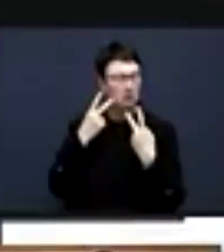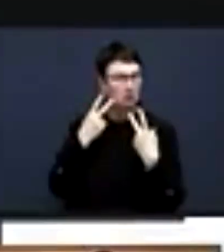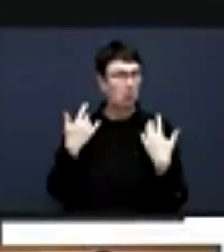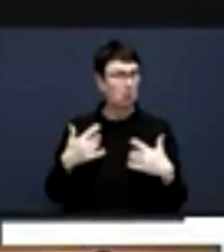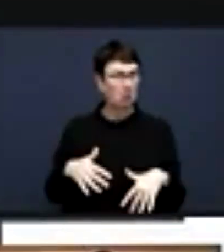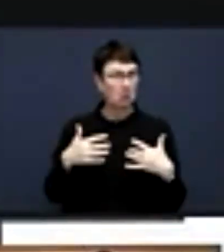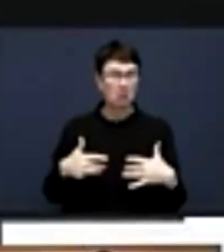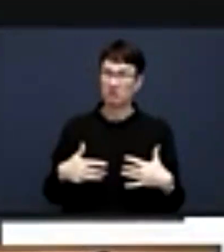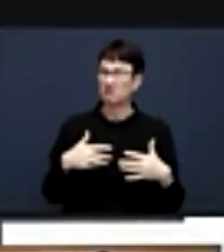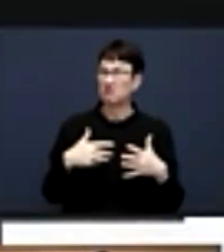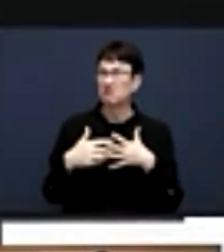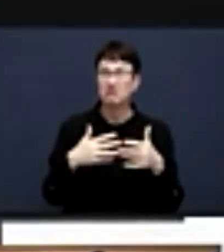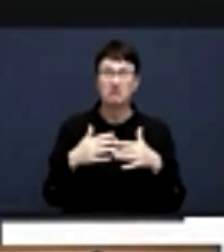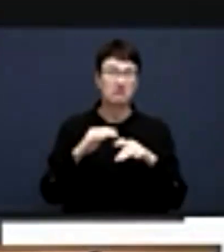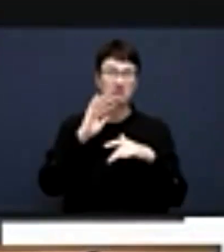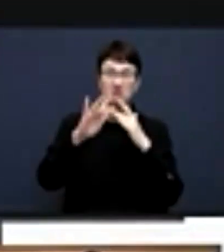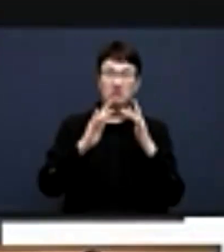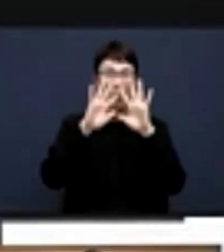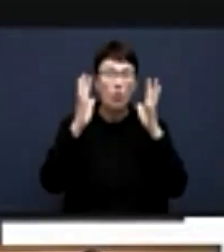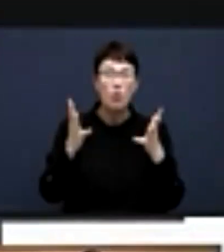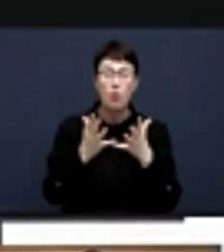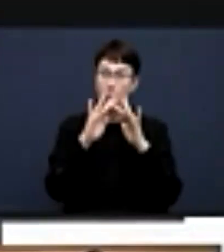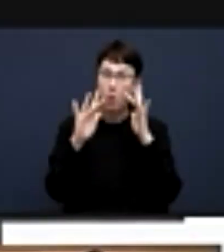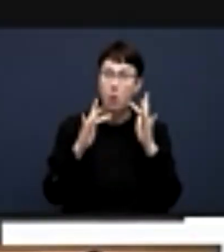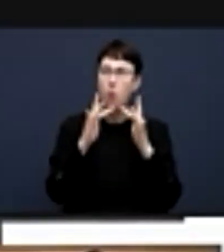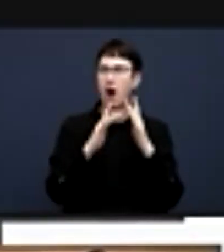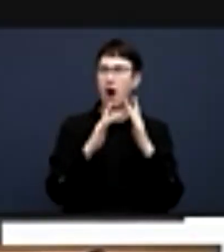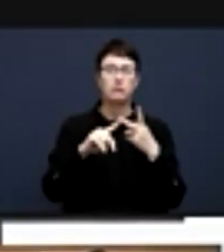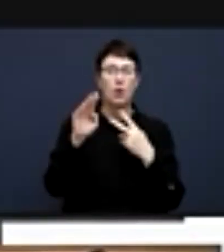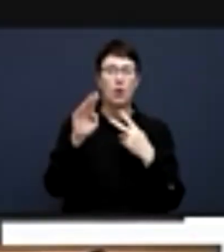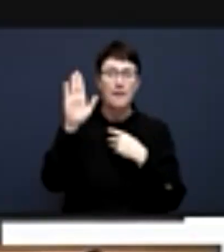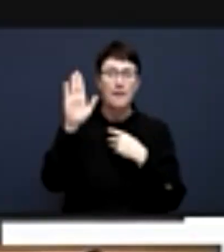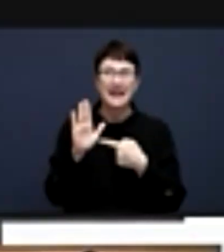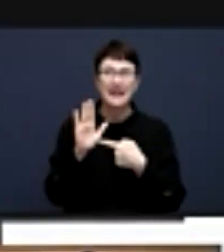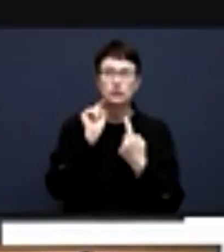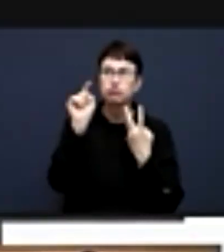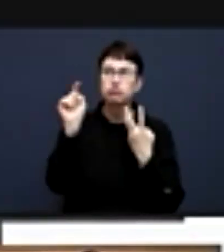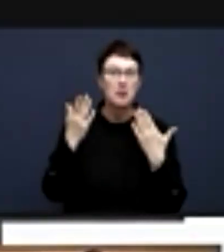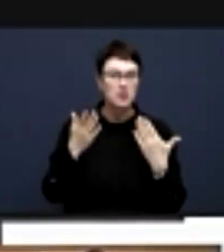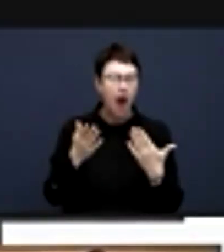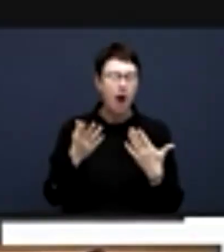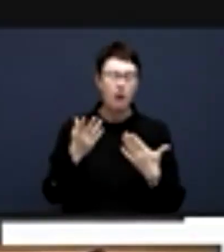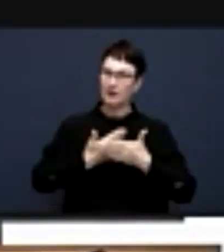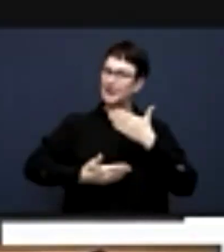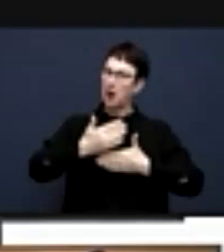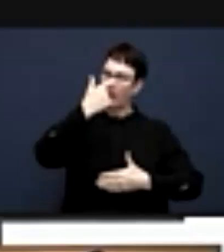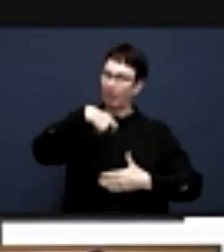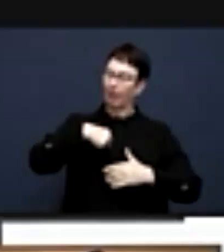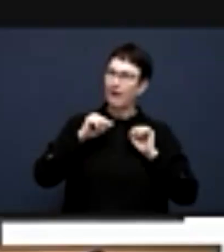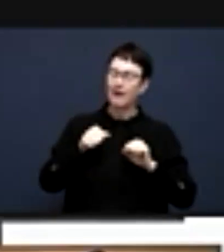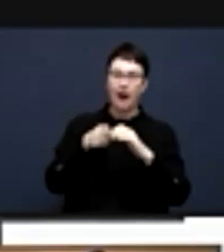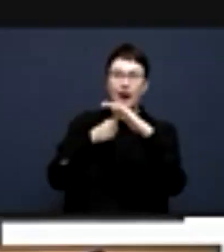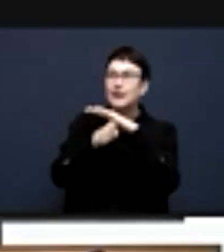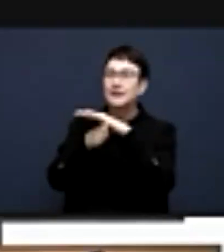with disabilities, and obviously that built upon afterwards the adoption of the European